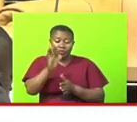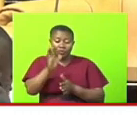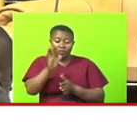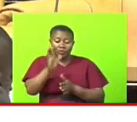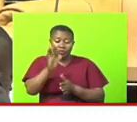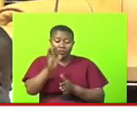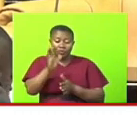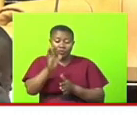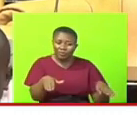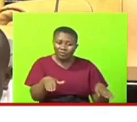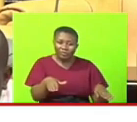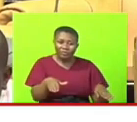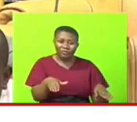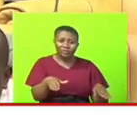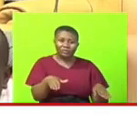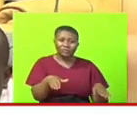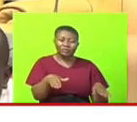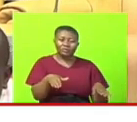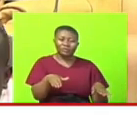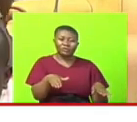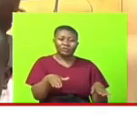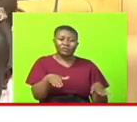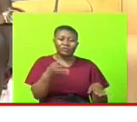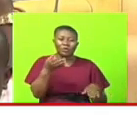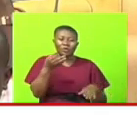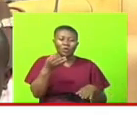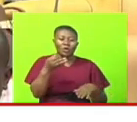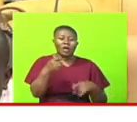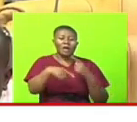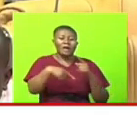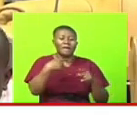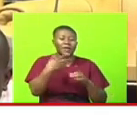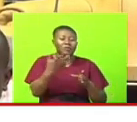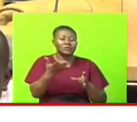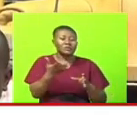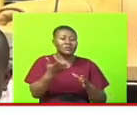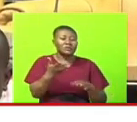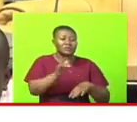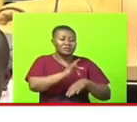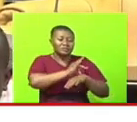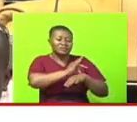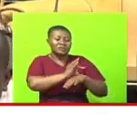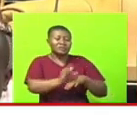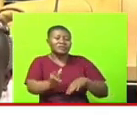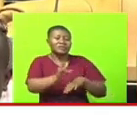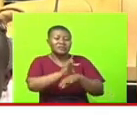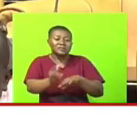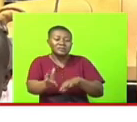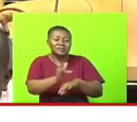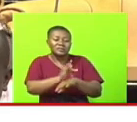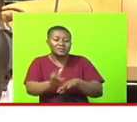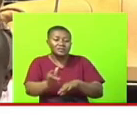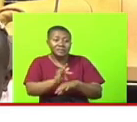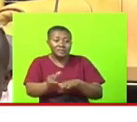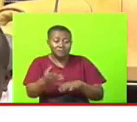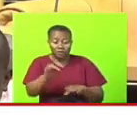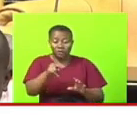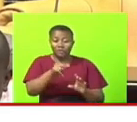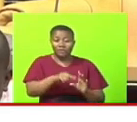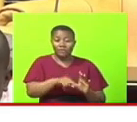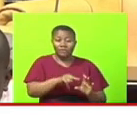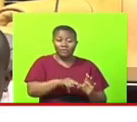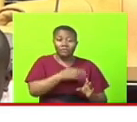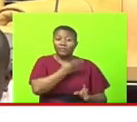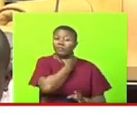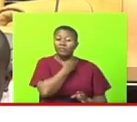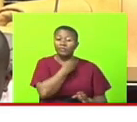we are in October, November, early December, there's an election, less than 2 months. So I